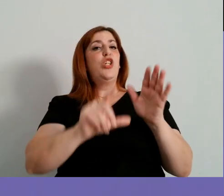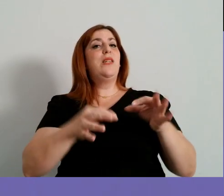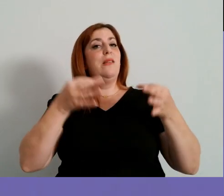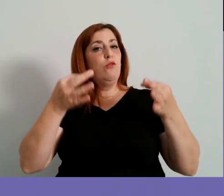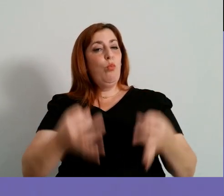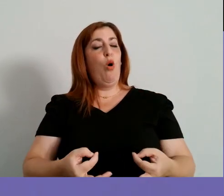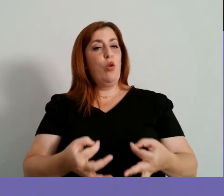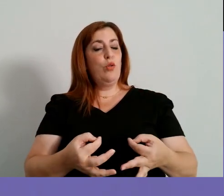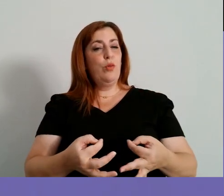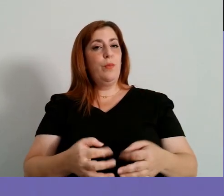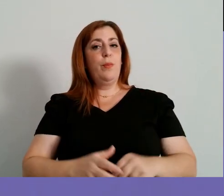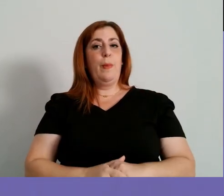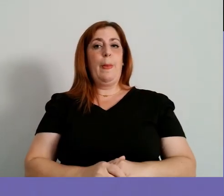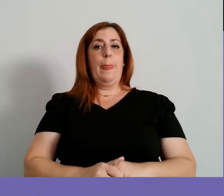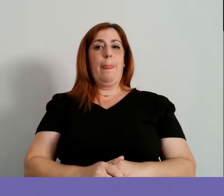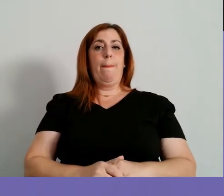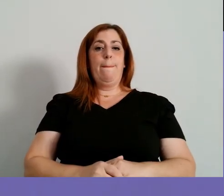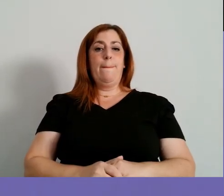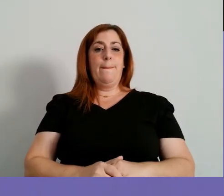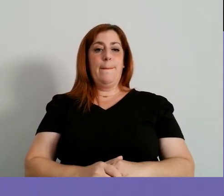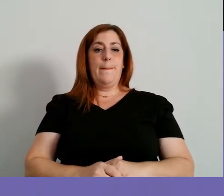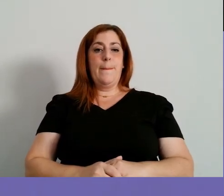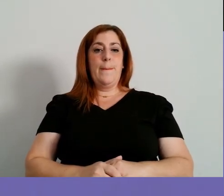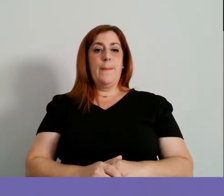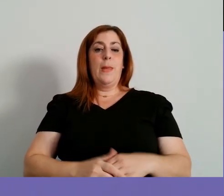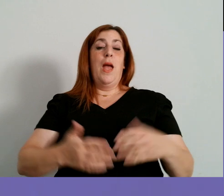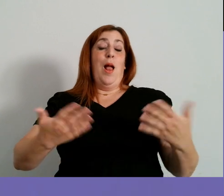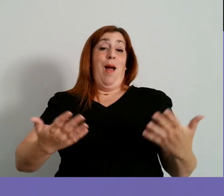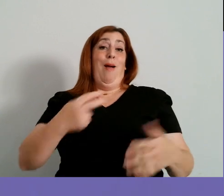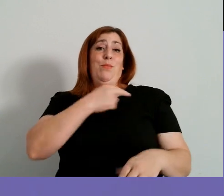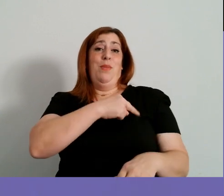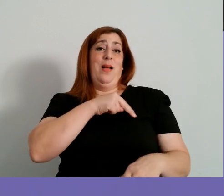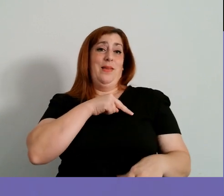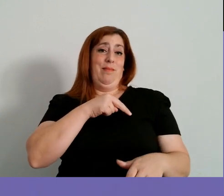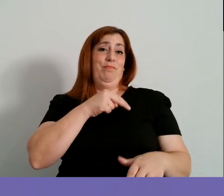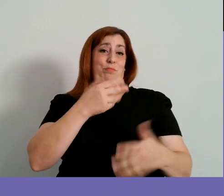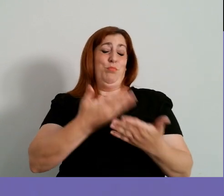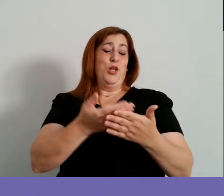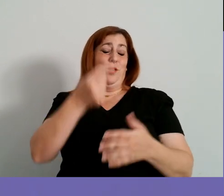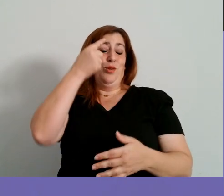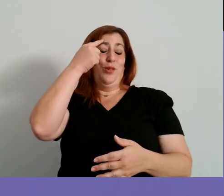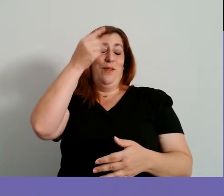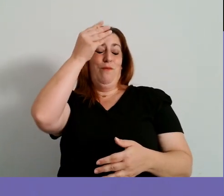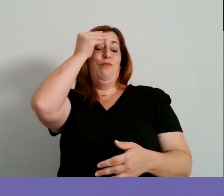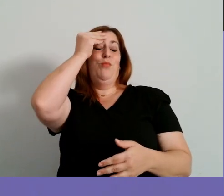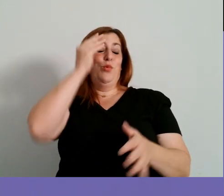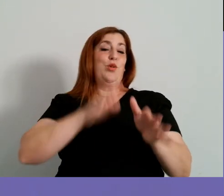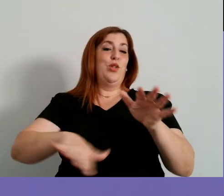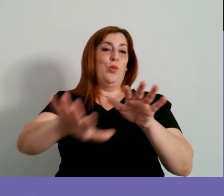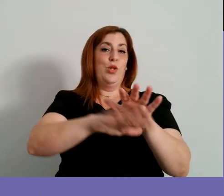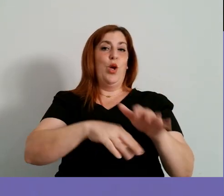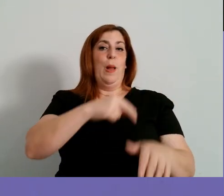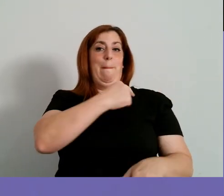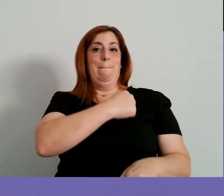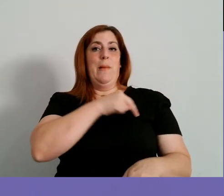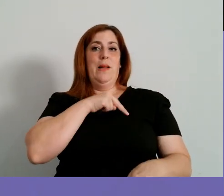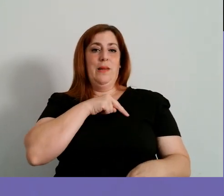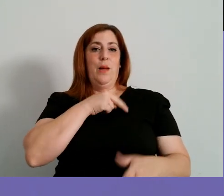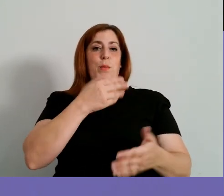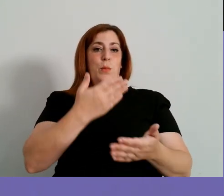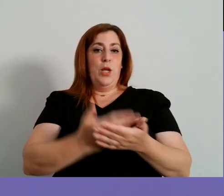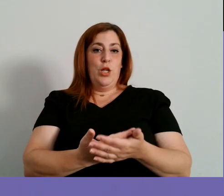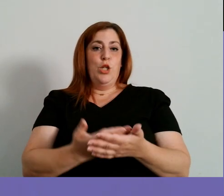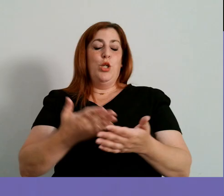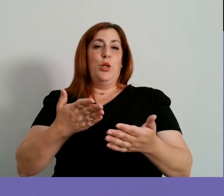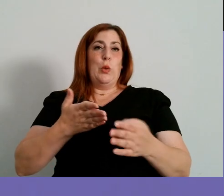the local context, where in Malta you need to know people to get somewhere. There's the expectations and the presentation. You